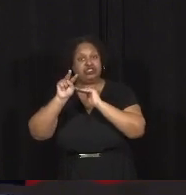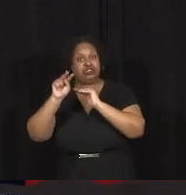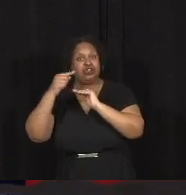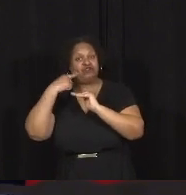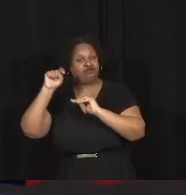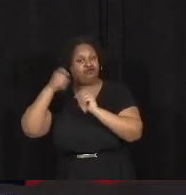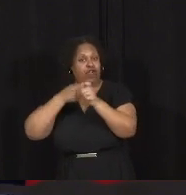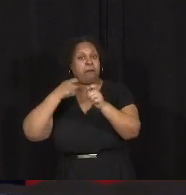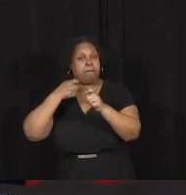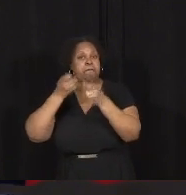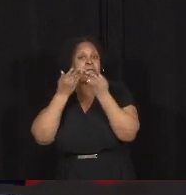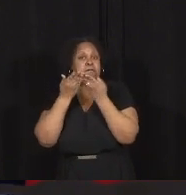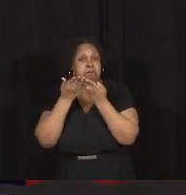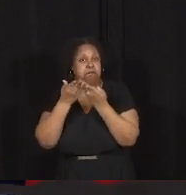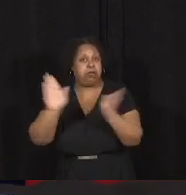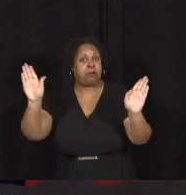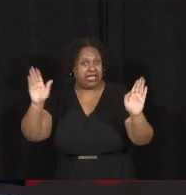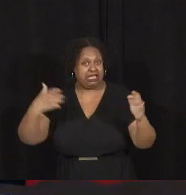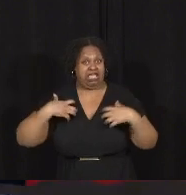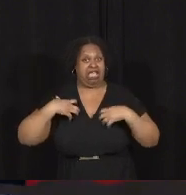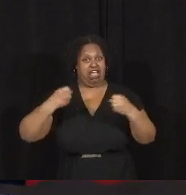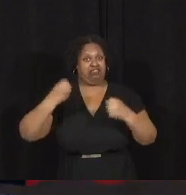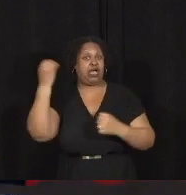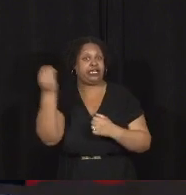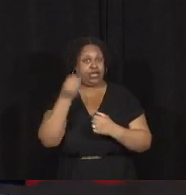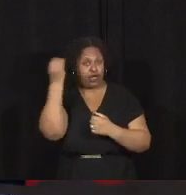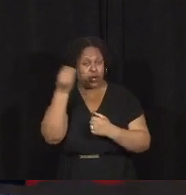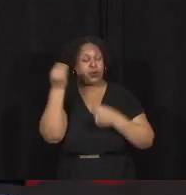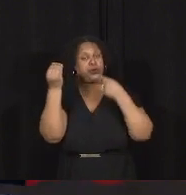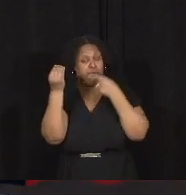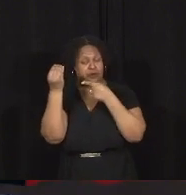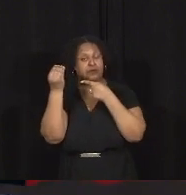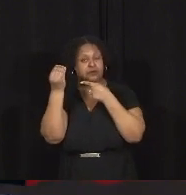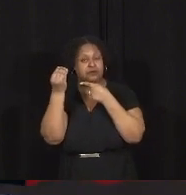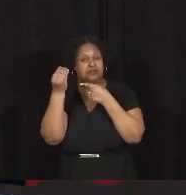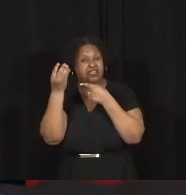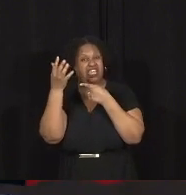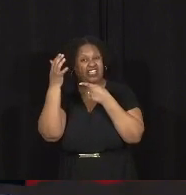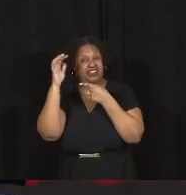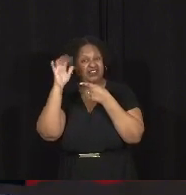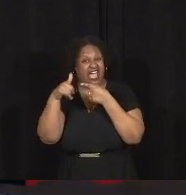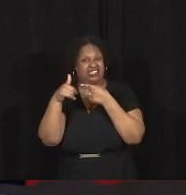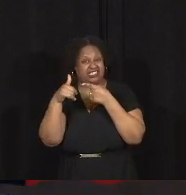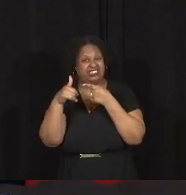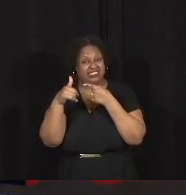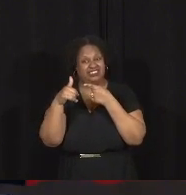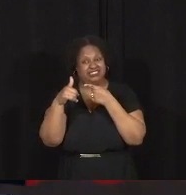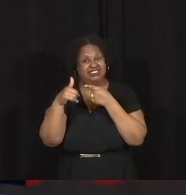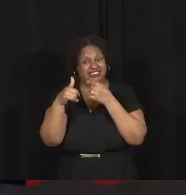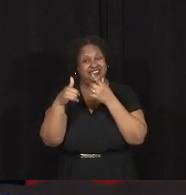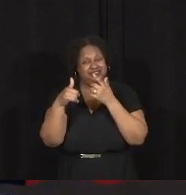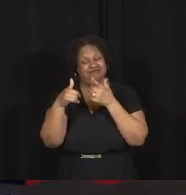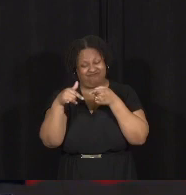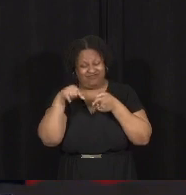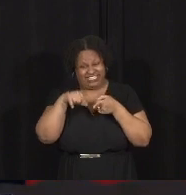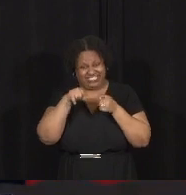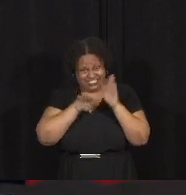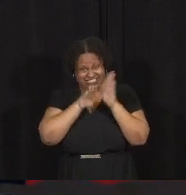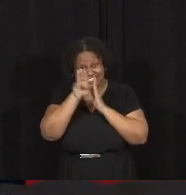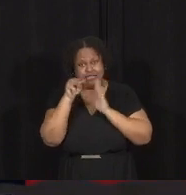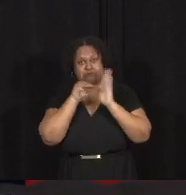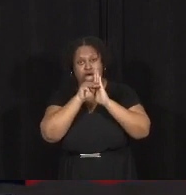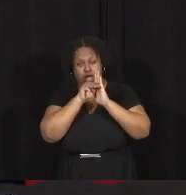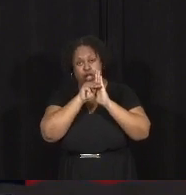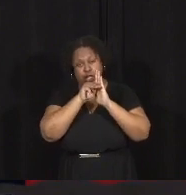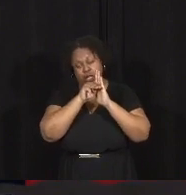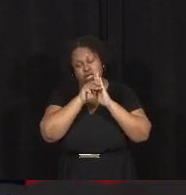line with that of other highly credible modelers, that says that over